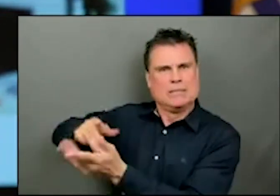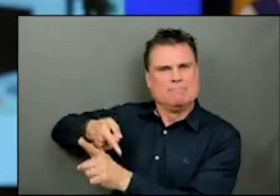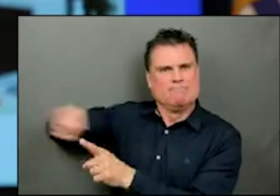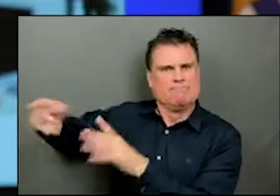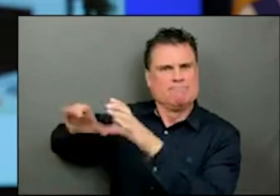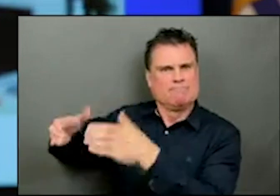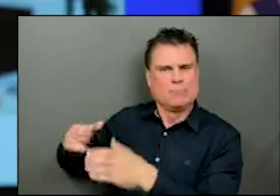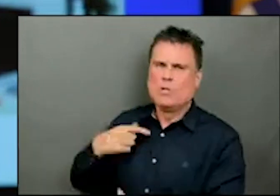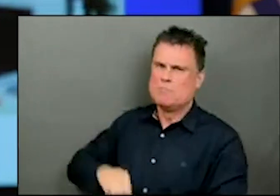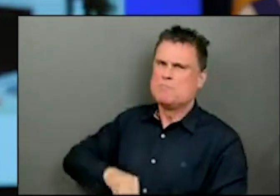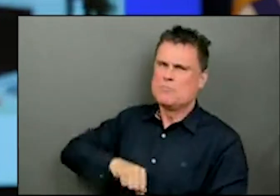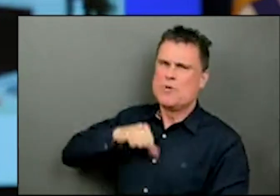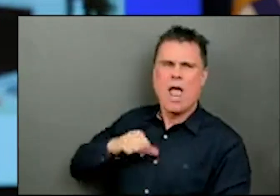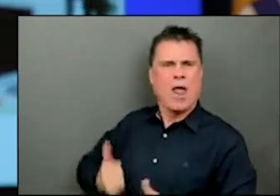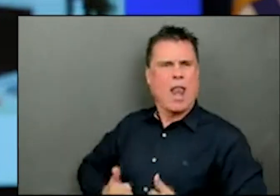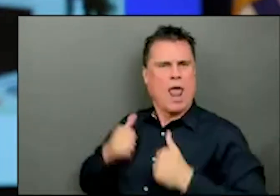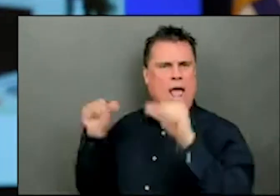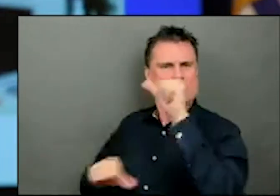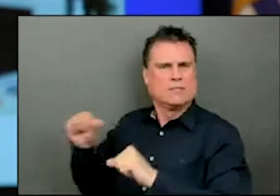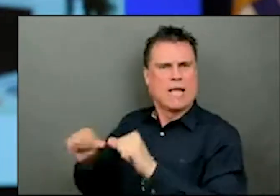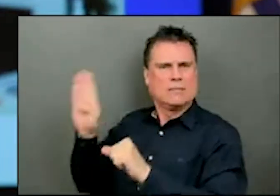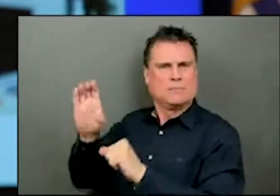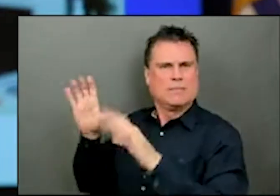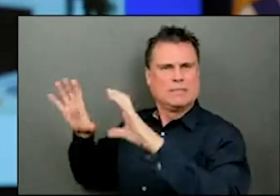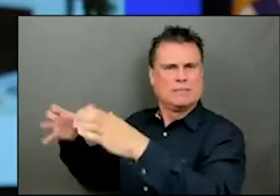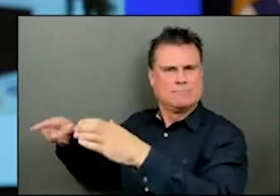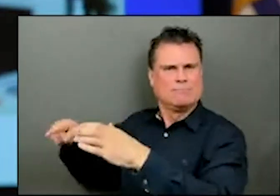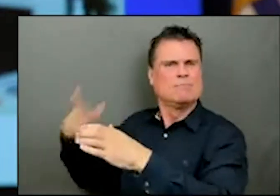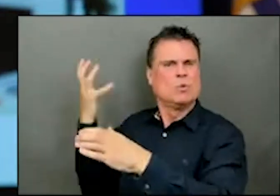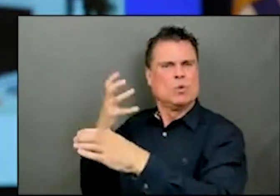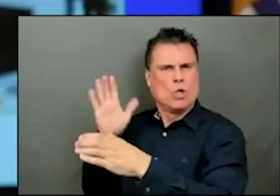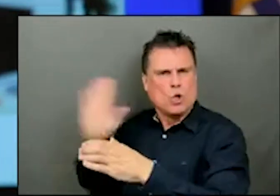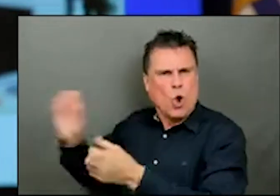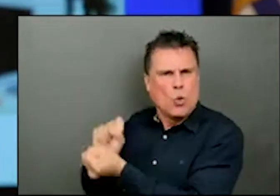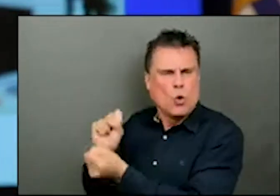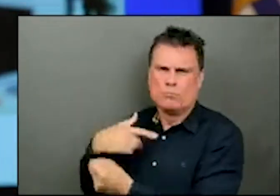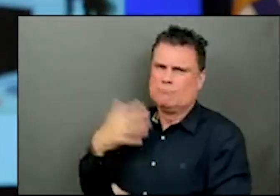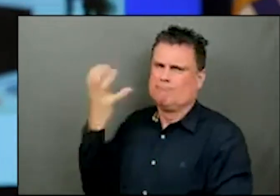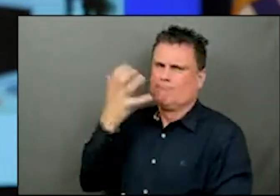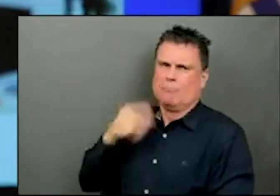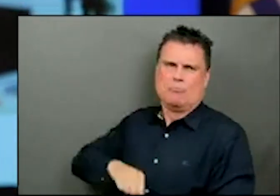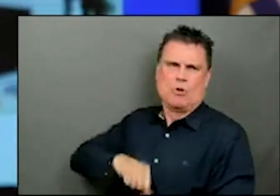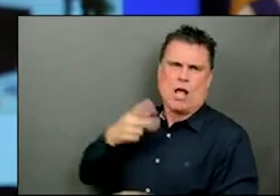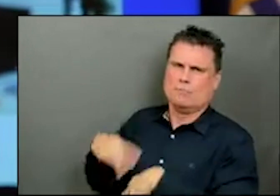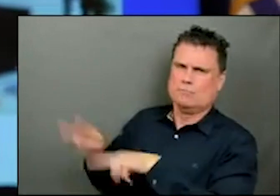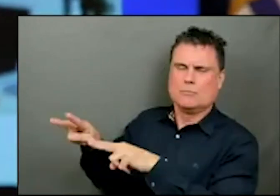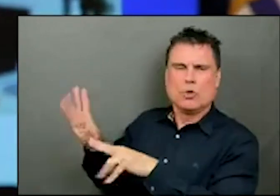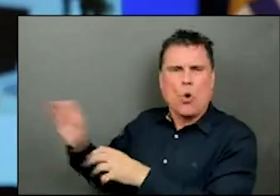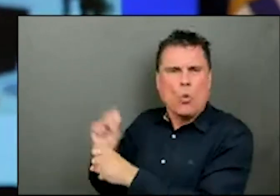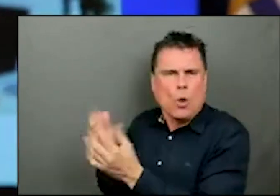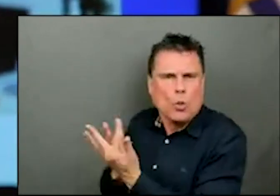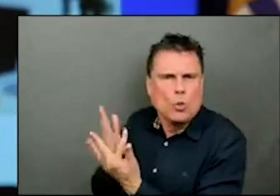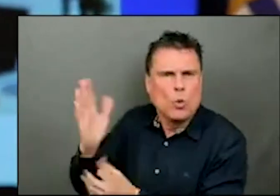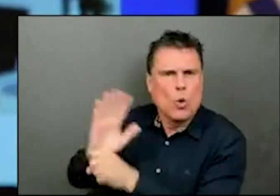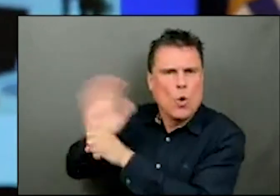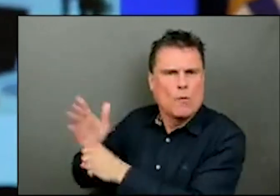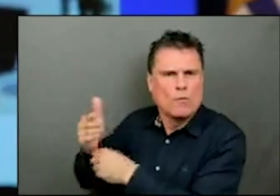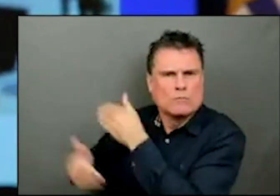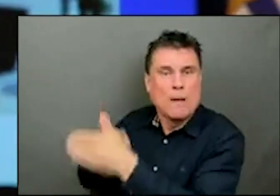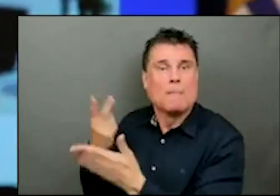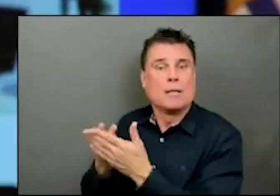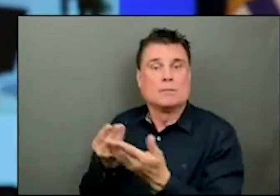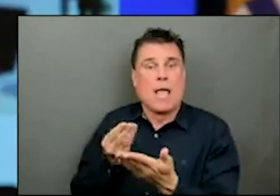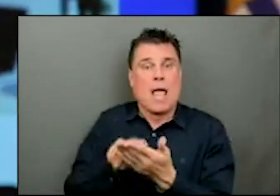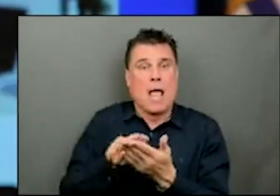Science BC has played in this pandemic and also in the economic impact it has in our province. So thank you